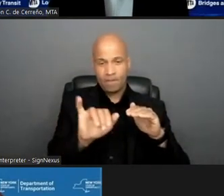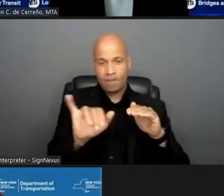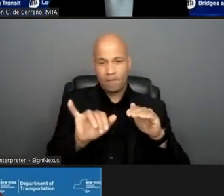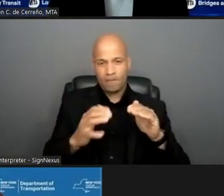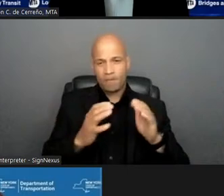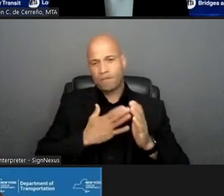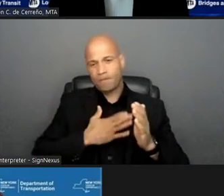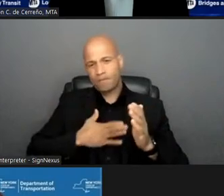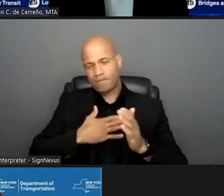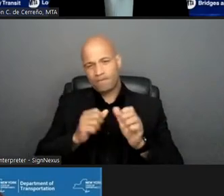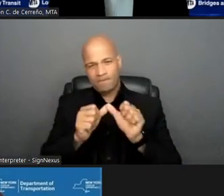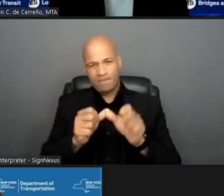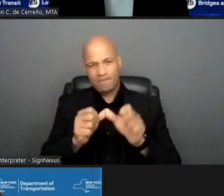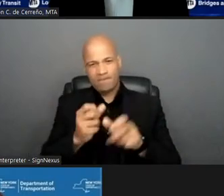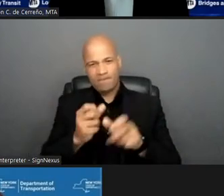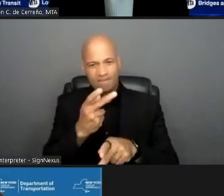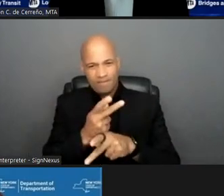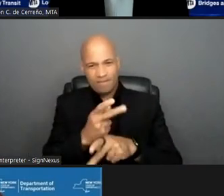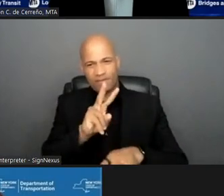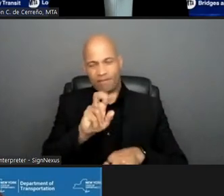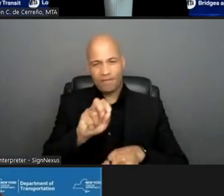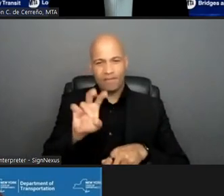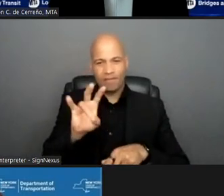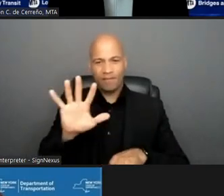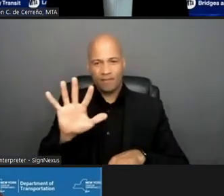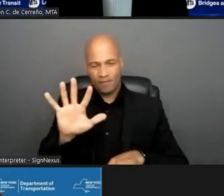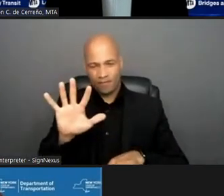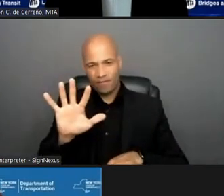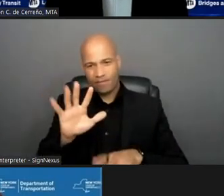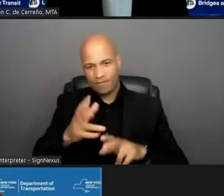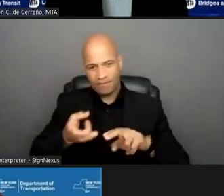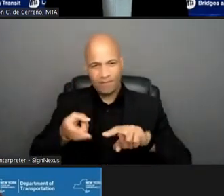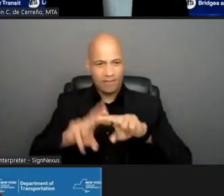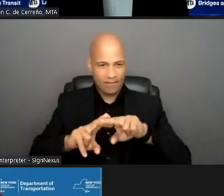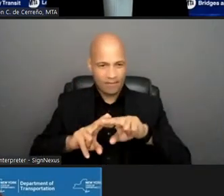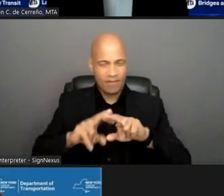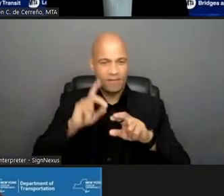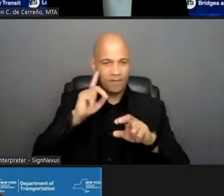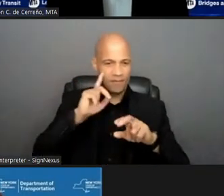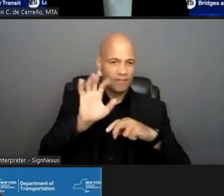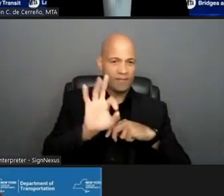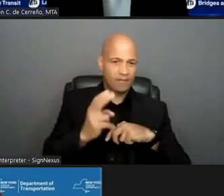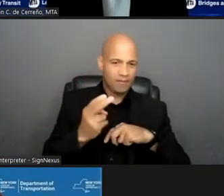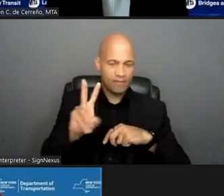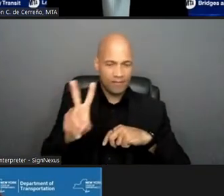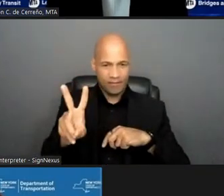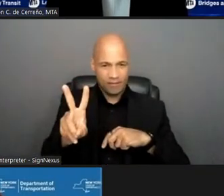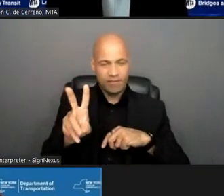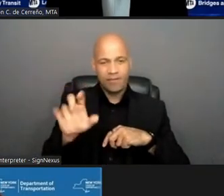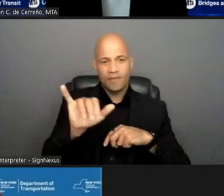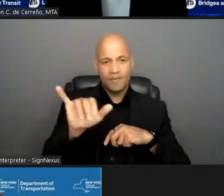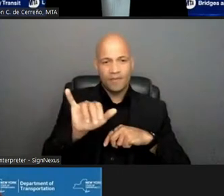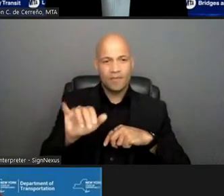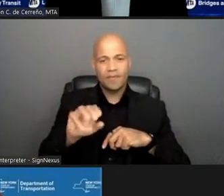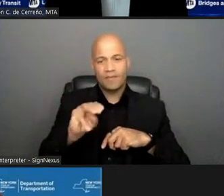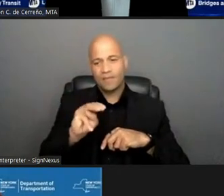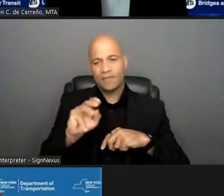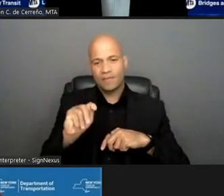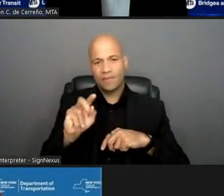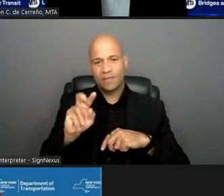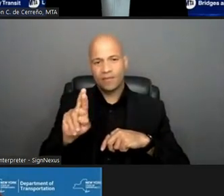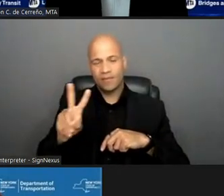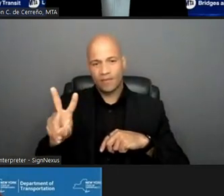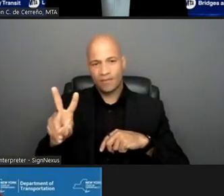congestion congestion surcharge for fhvs and that the mtrb and MTA